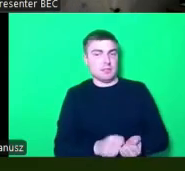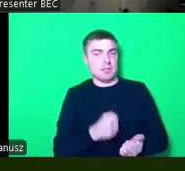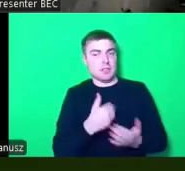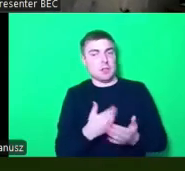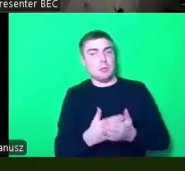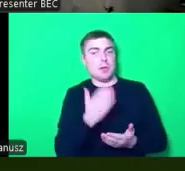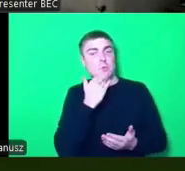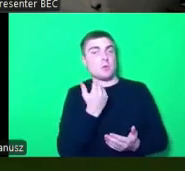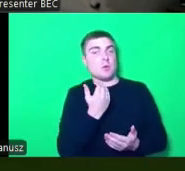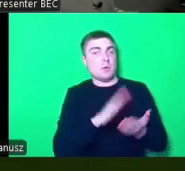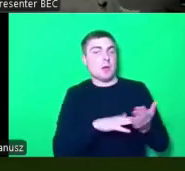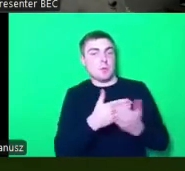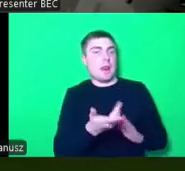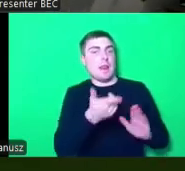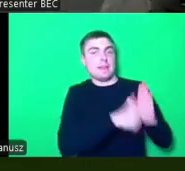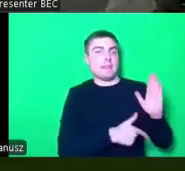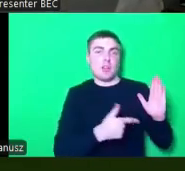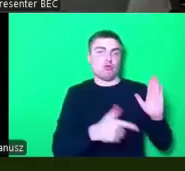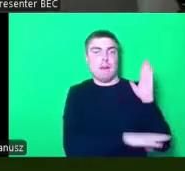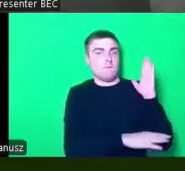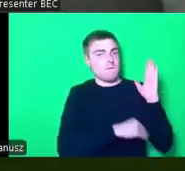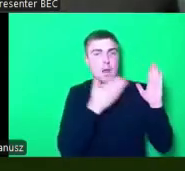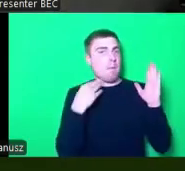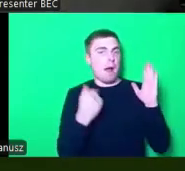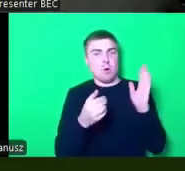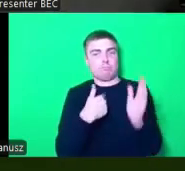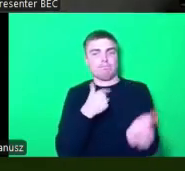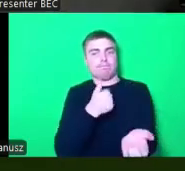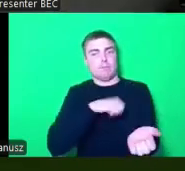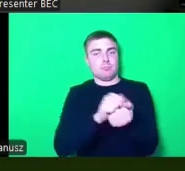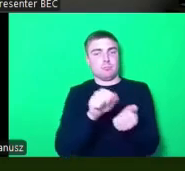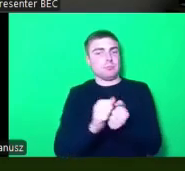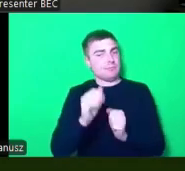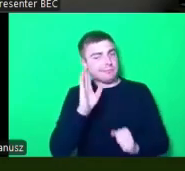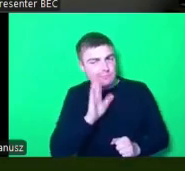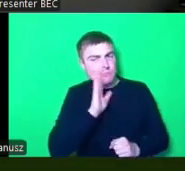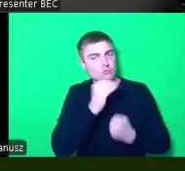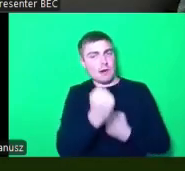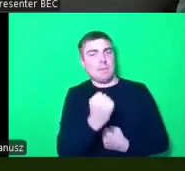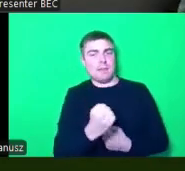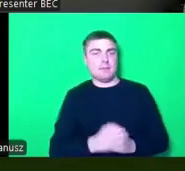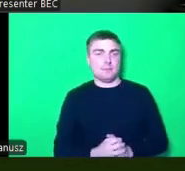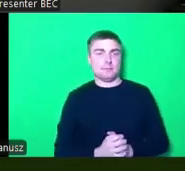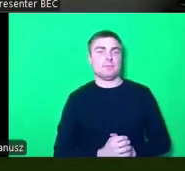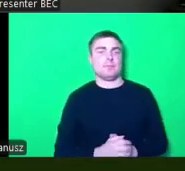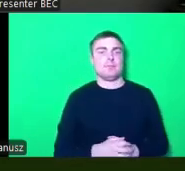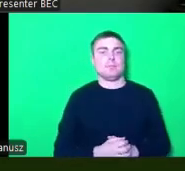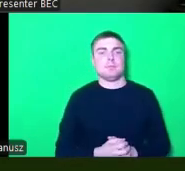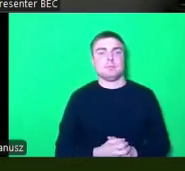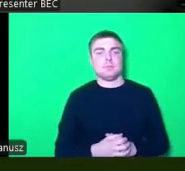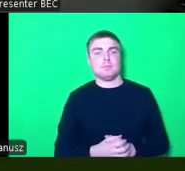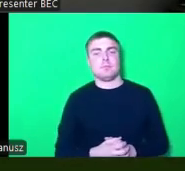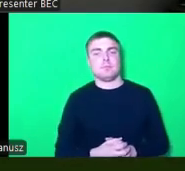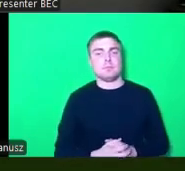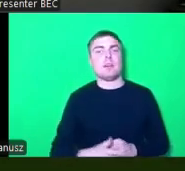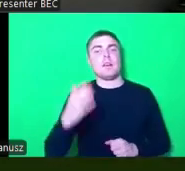I will show you with our university forest. If we do a normal forest inventory in this forest, it's a monoculture